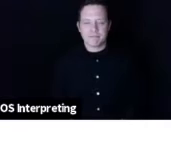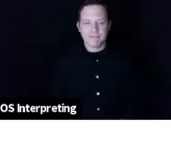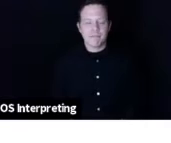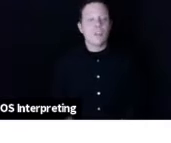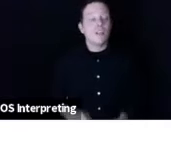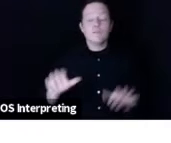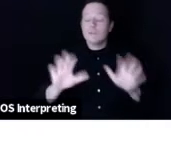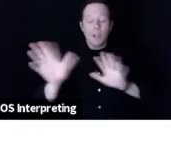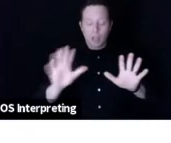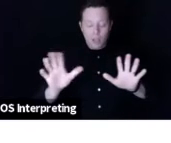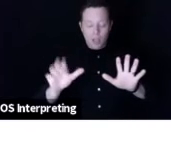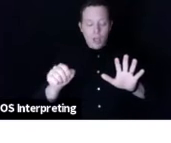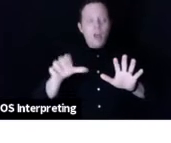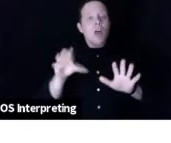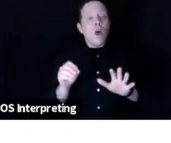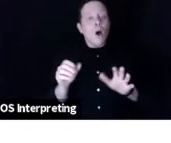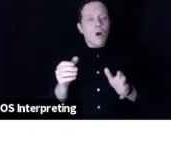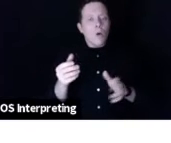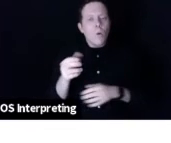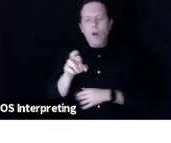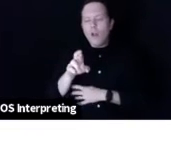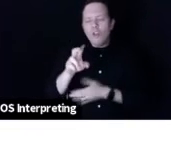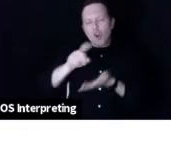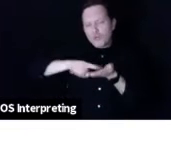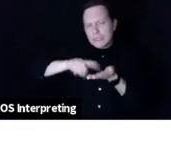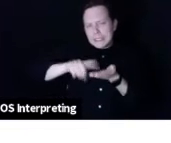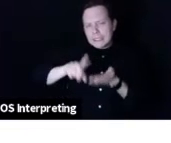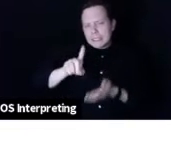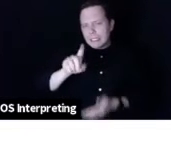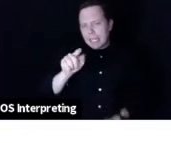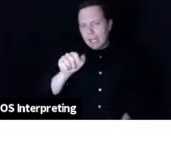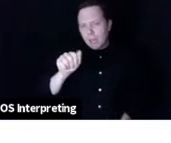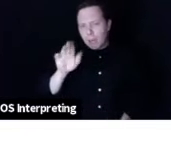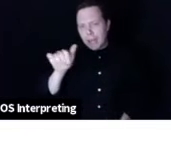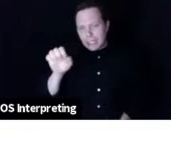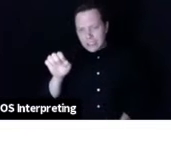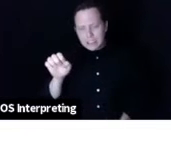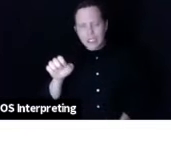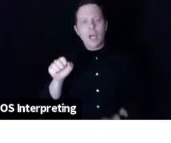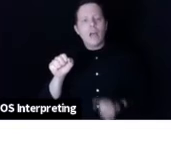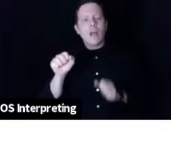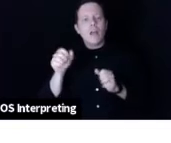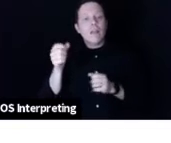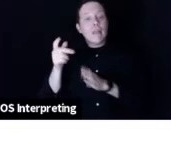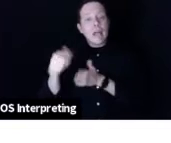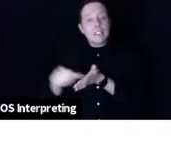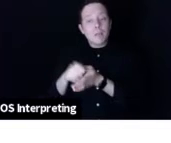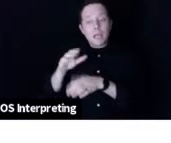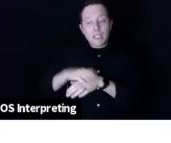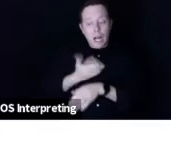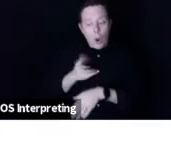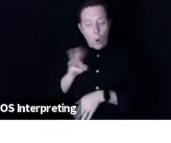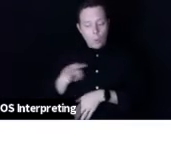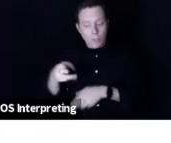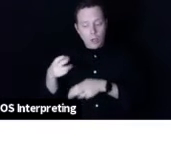So our research databases. You can find a page on our website called Health and Lifestyle